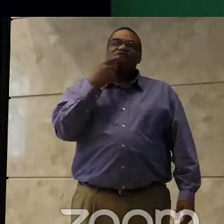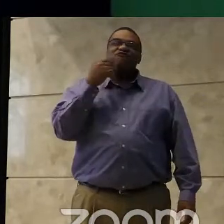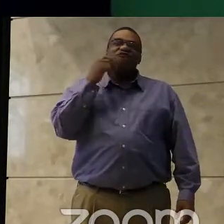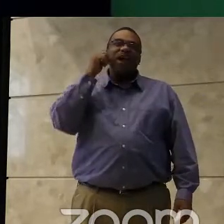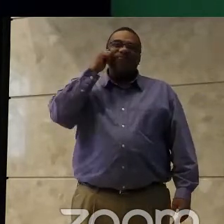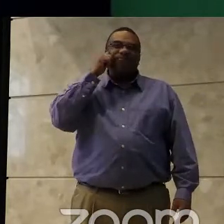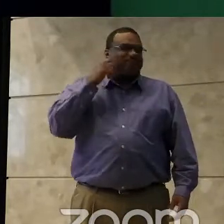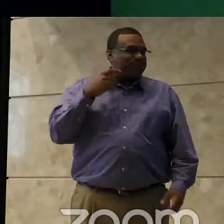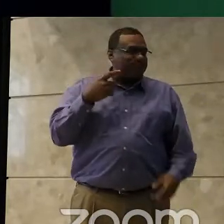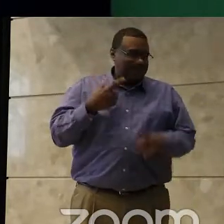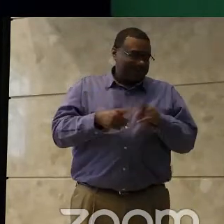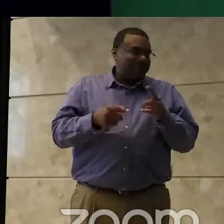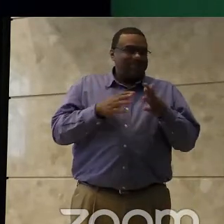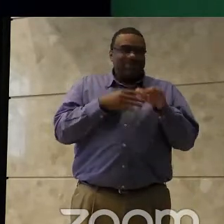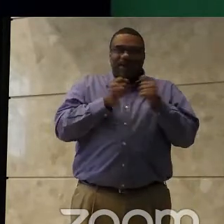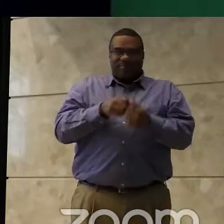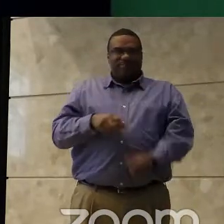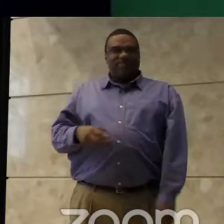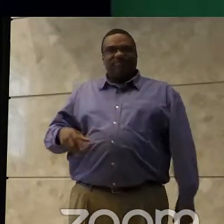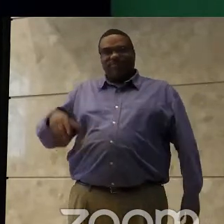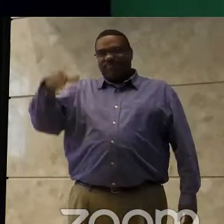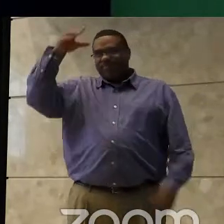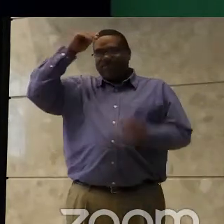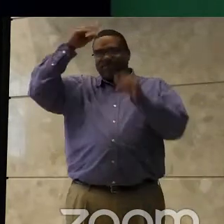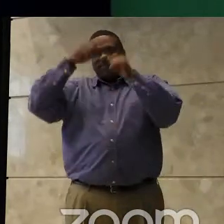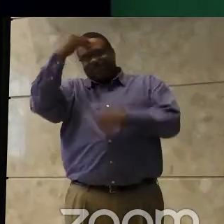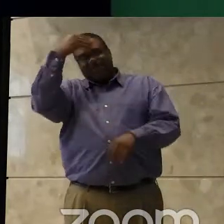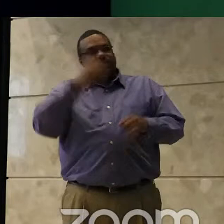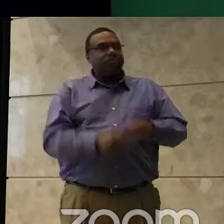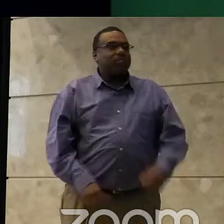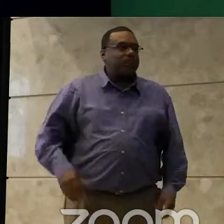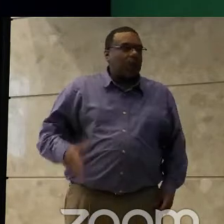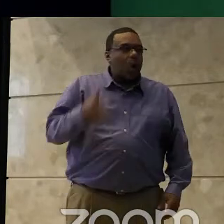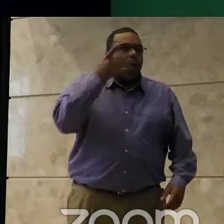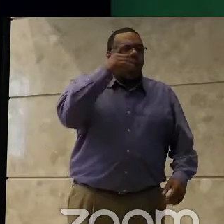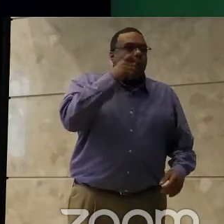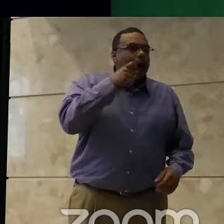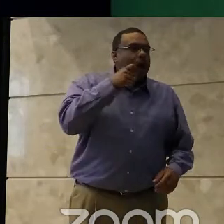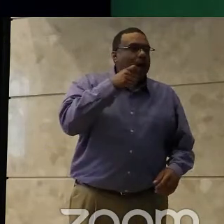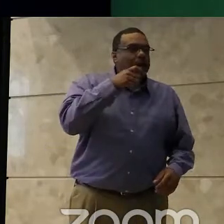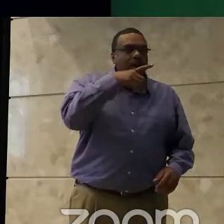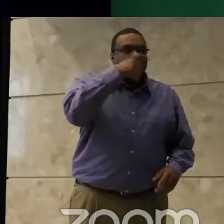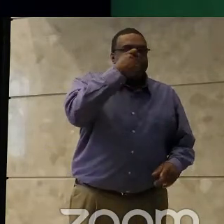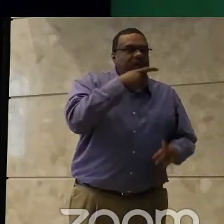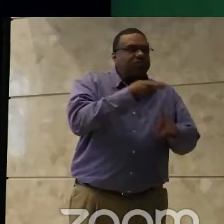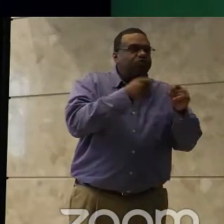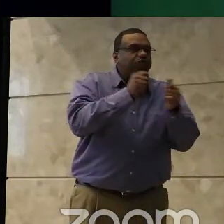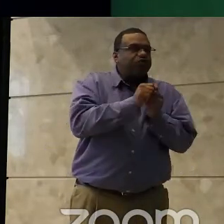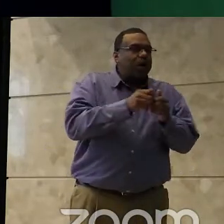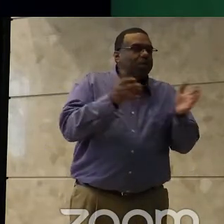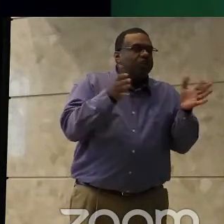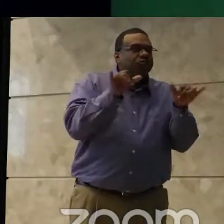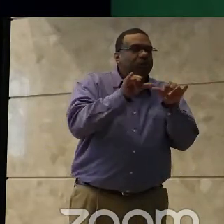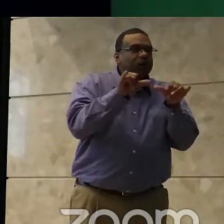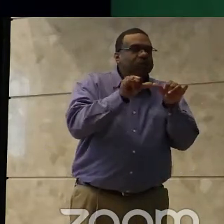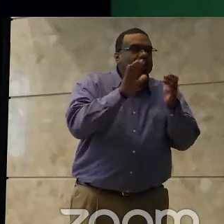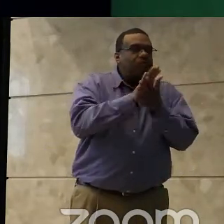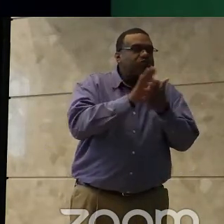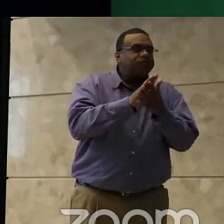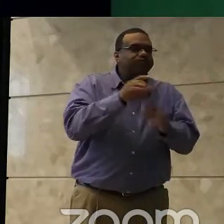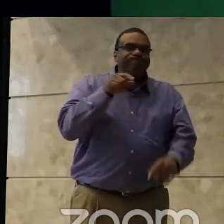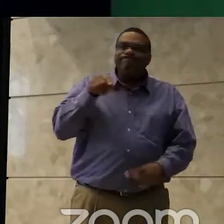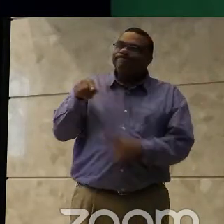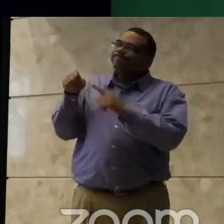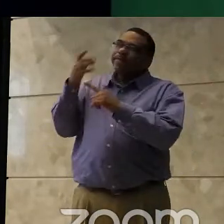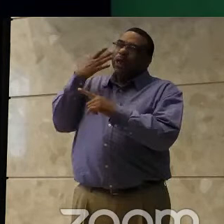And he didn't know what to say. And he said, oh, it's because you're from a small school. He didn't know what school I was from. By the end